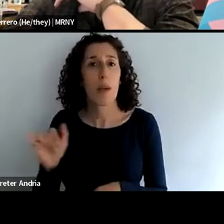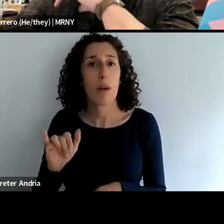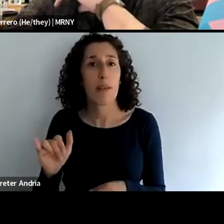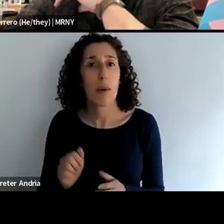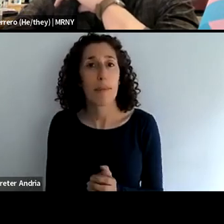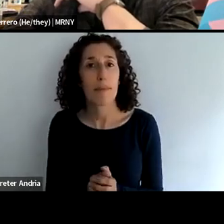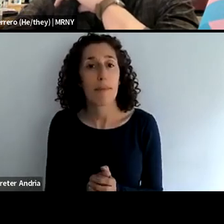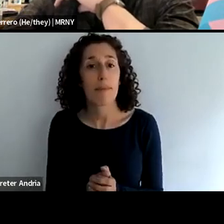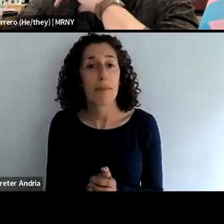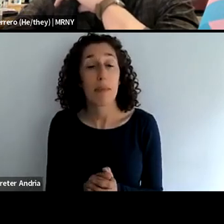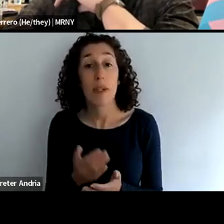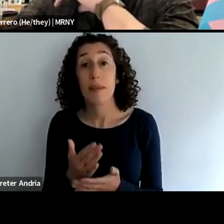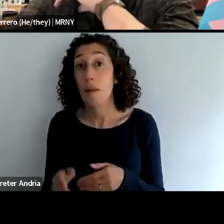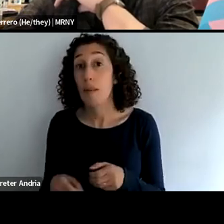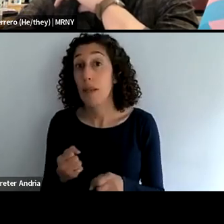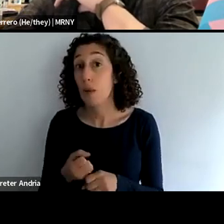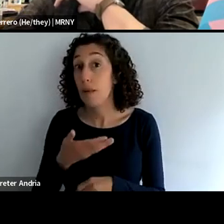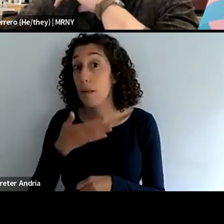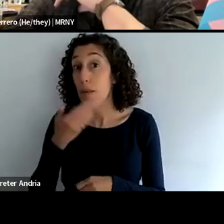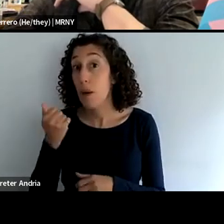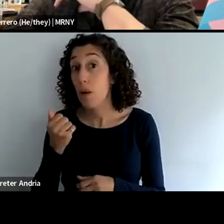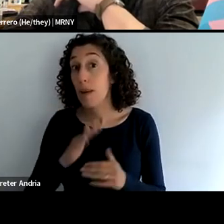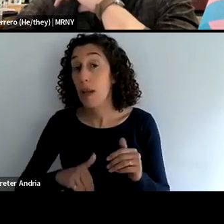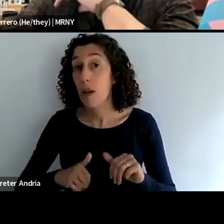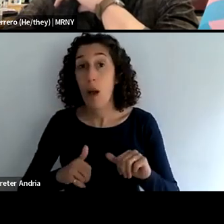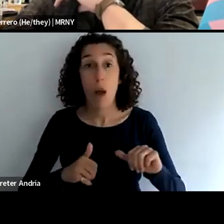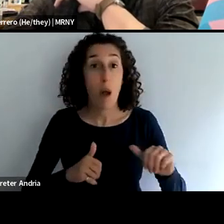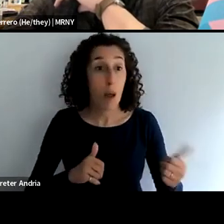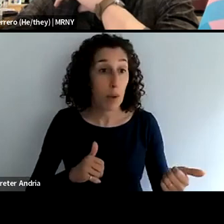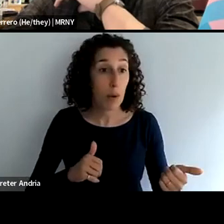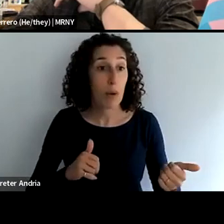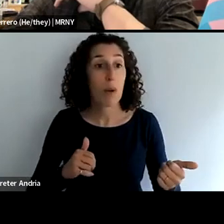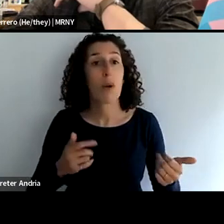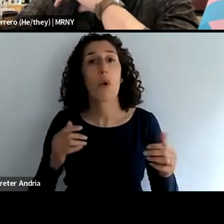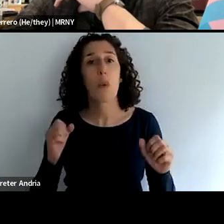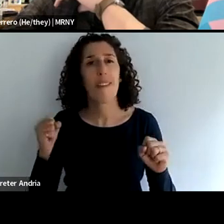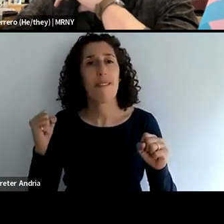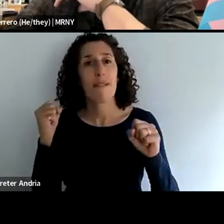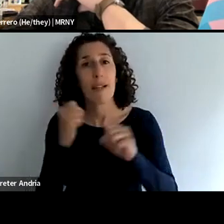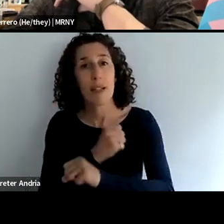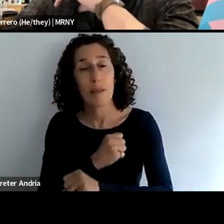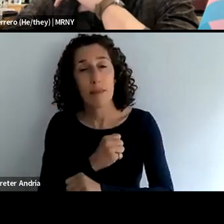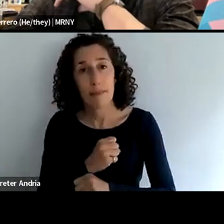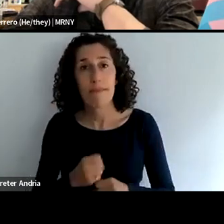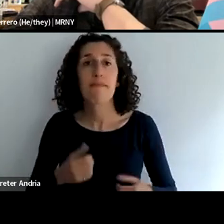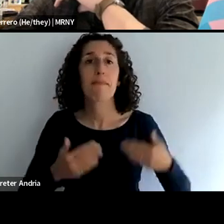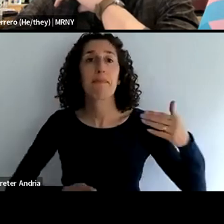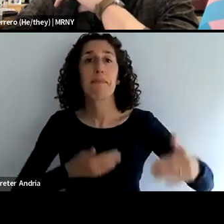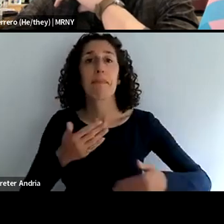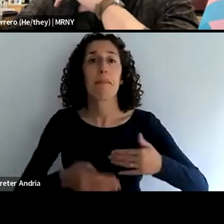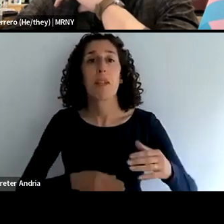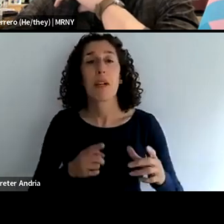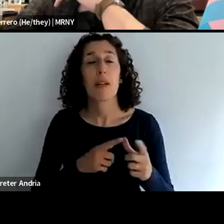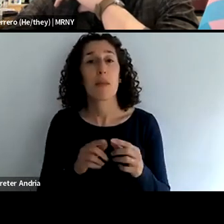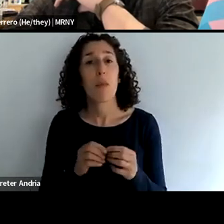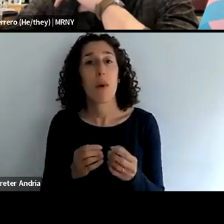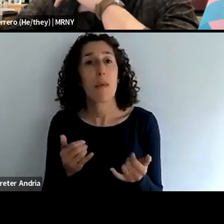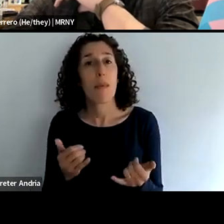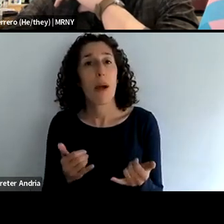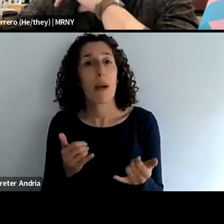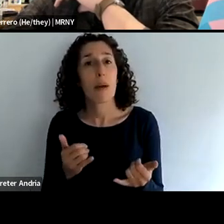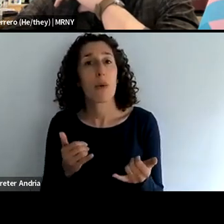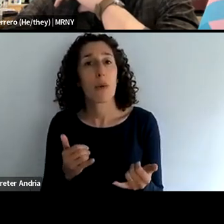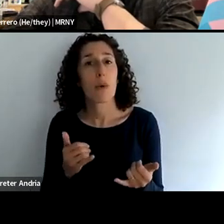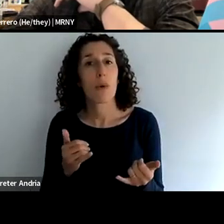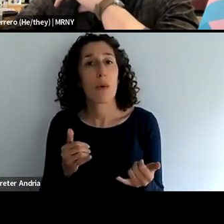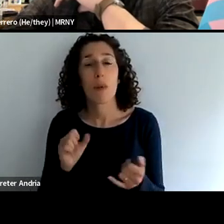Some years are good, some years are bad. We start fighting. Now, the more modern civil rights movement that started in